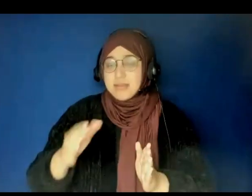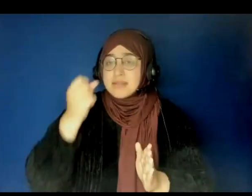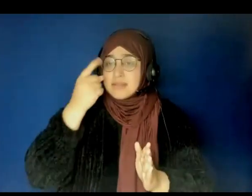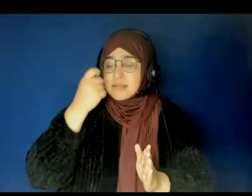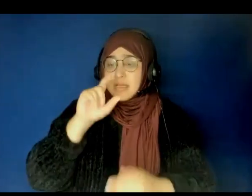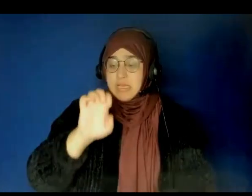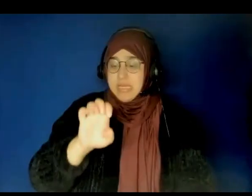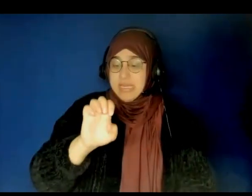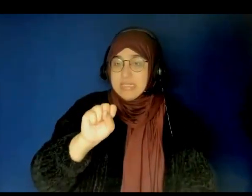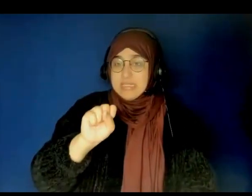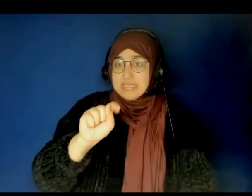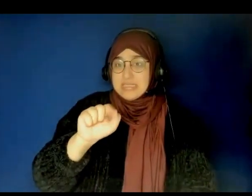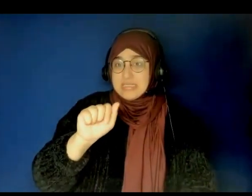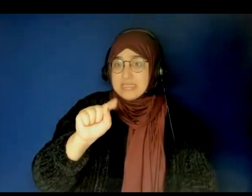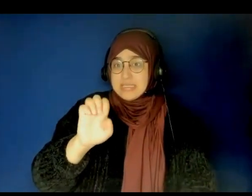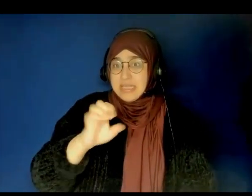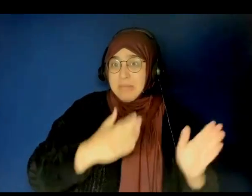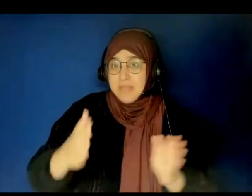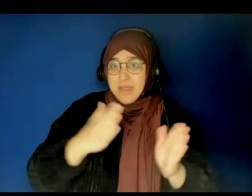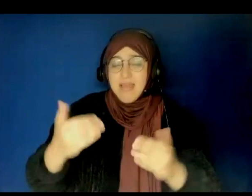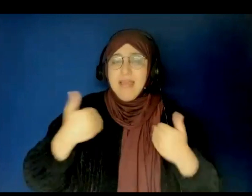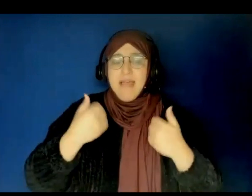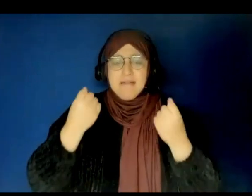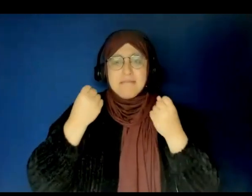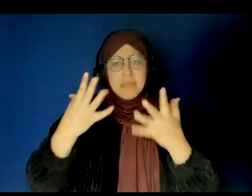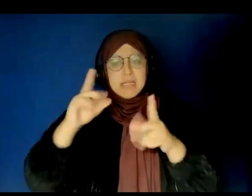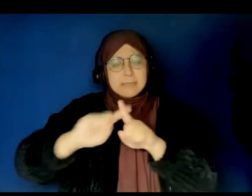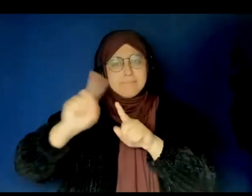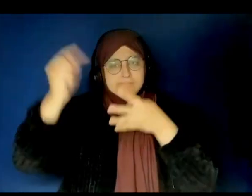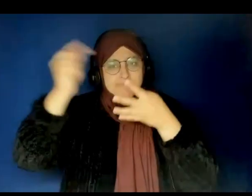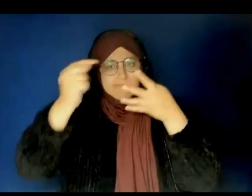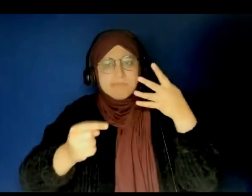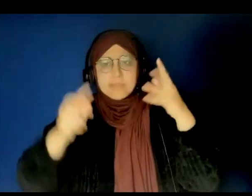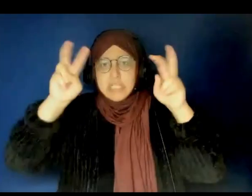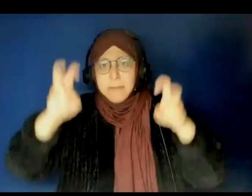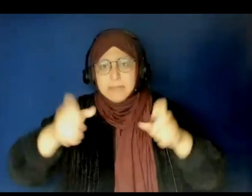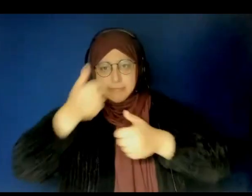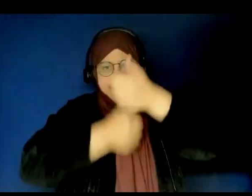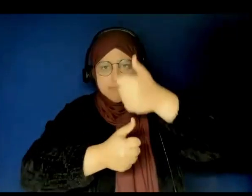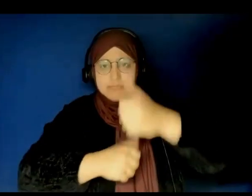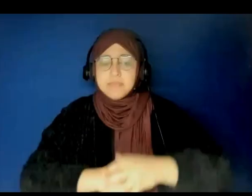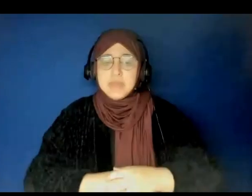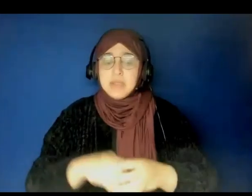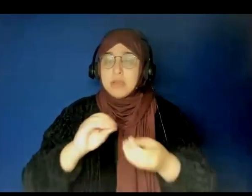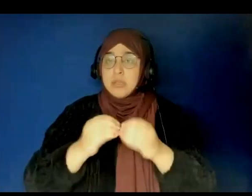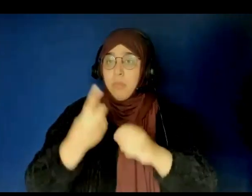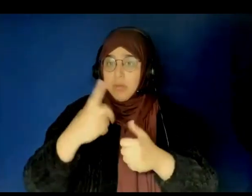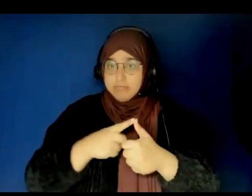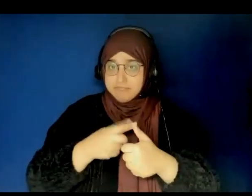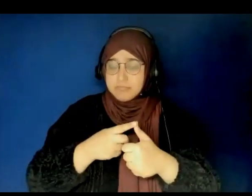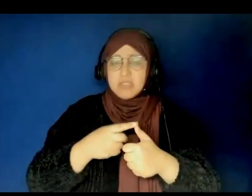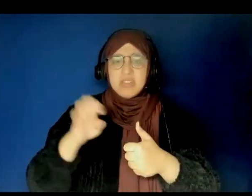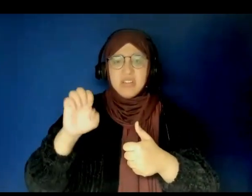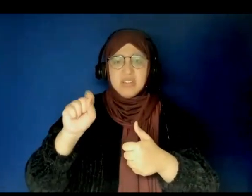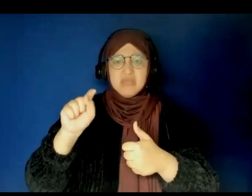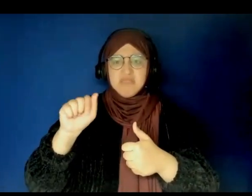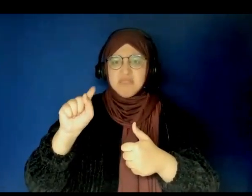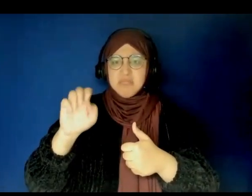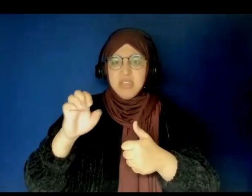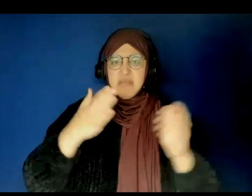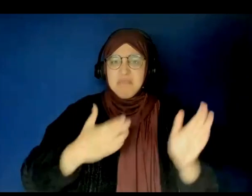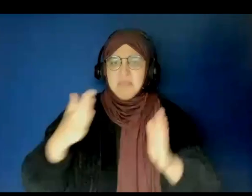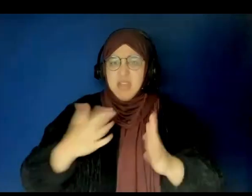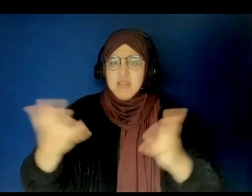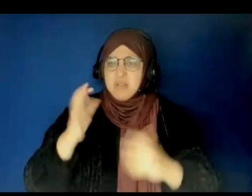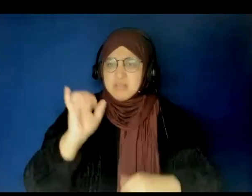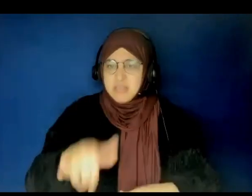different topics related to it. Number one, what is estate planning? Well, it is where